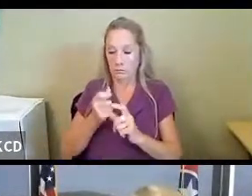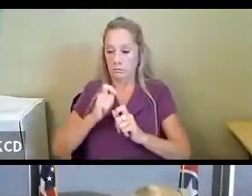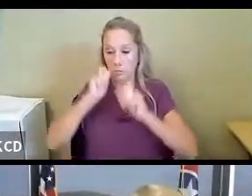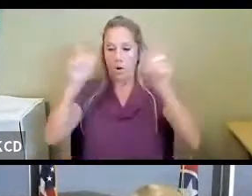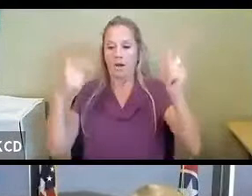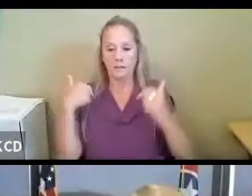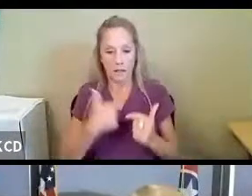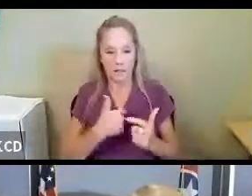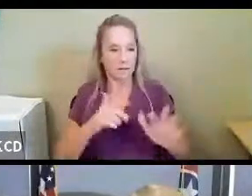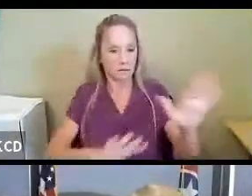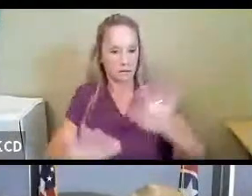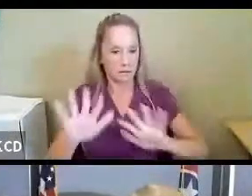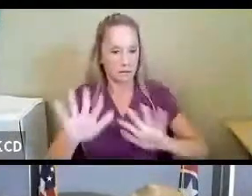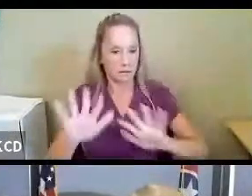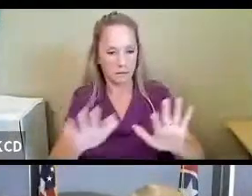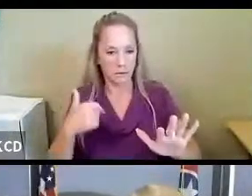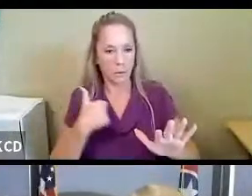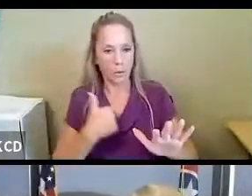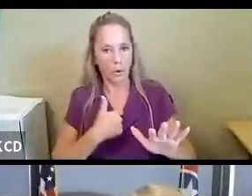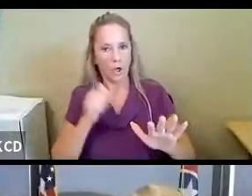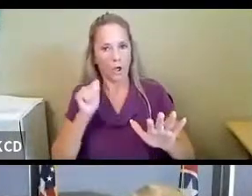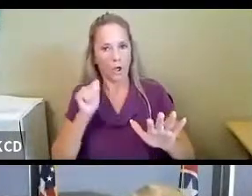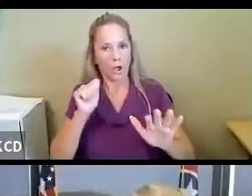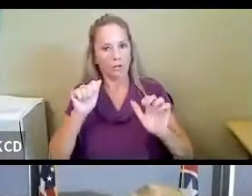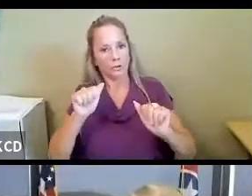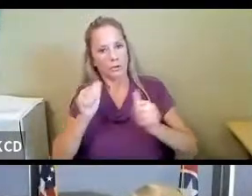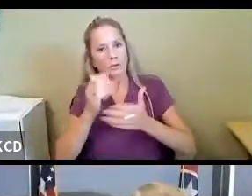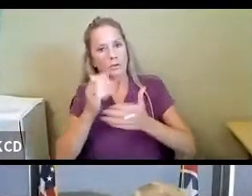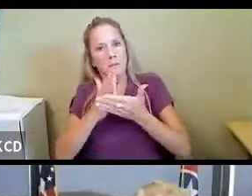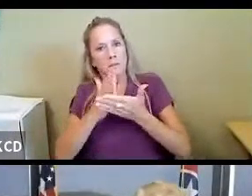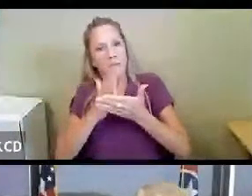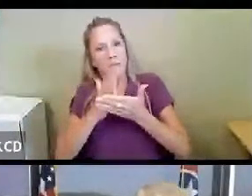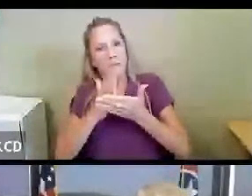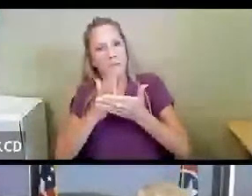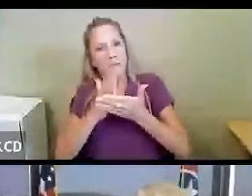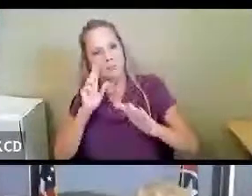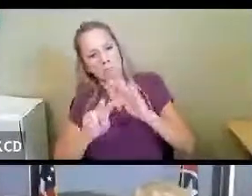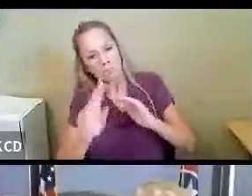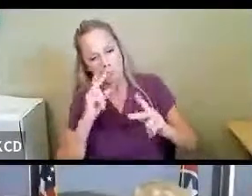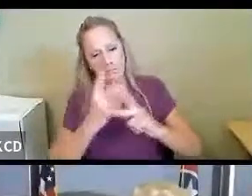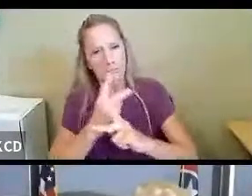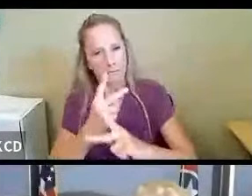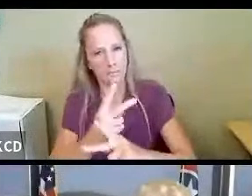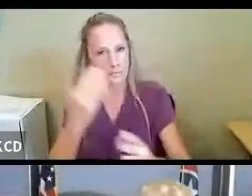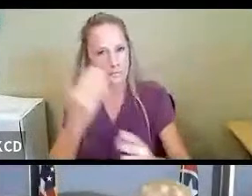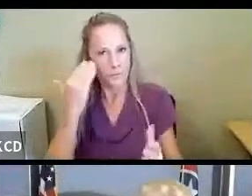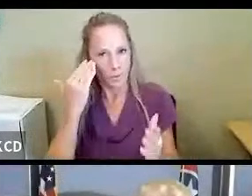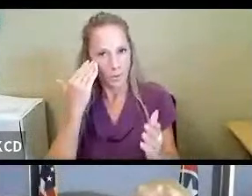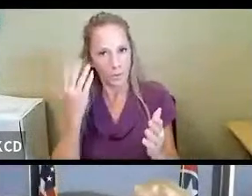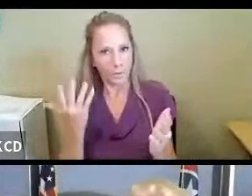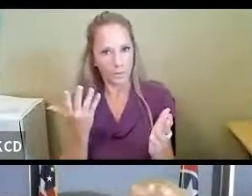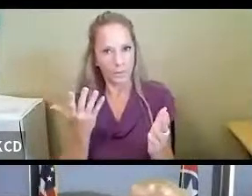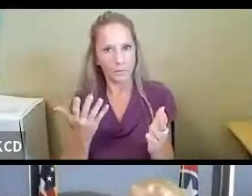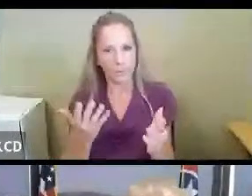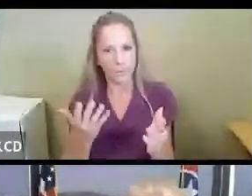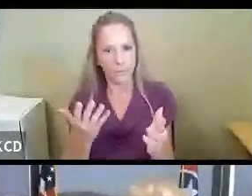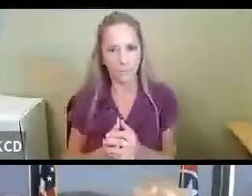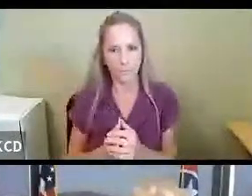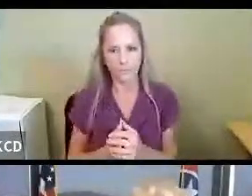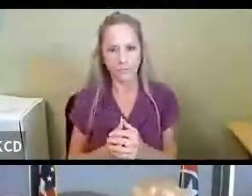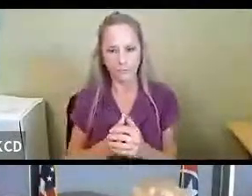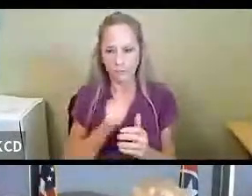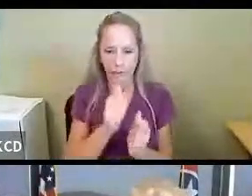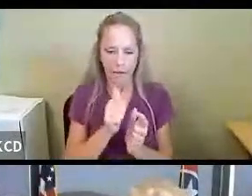remember, it takes us several weeks to reverse that. It's not something that we just do overnight. Right. Actually,